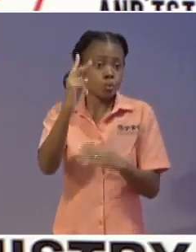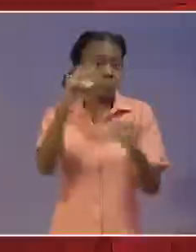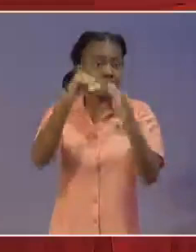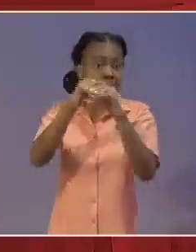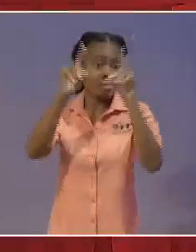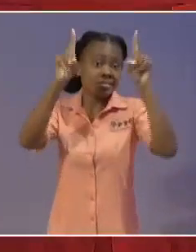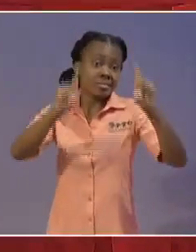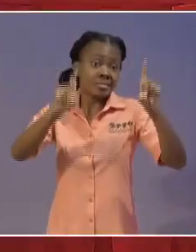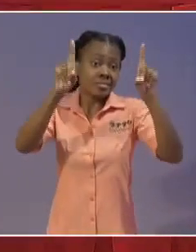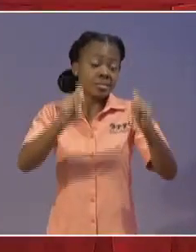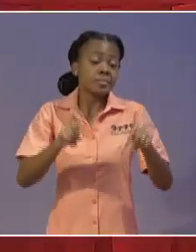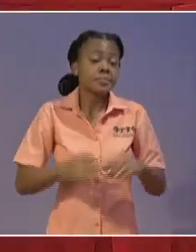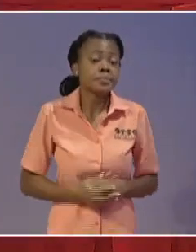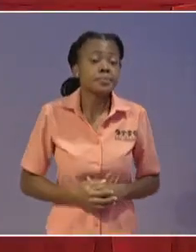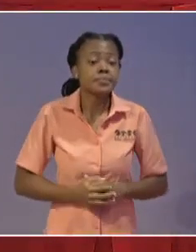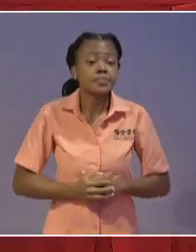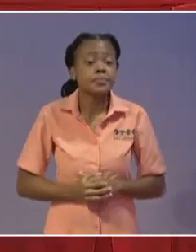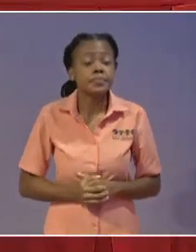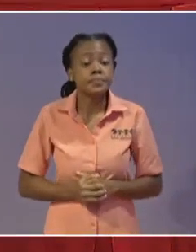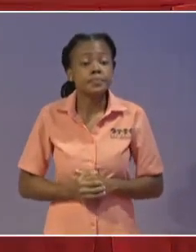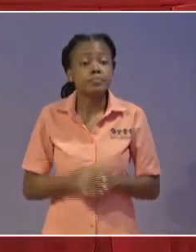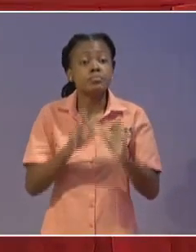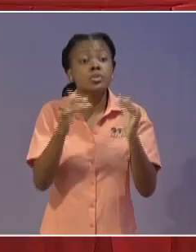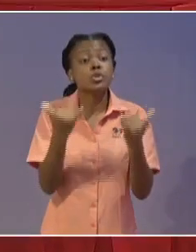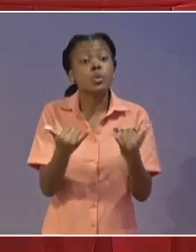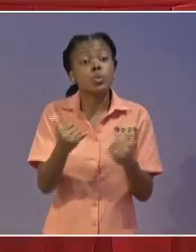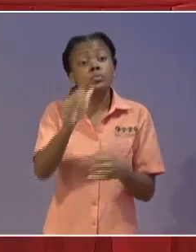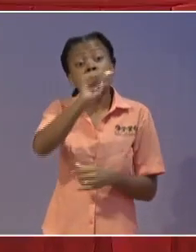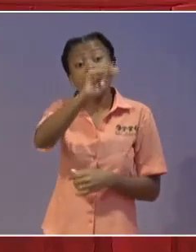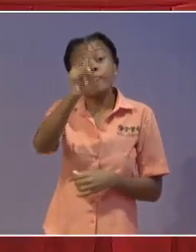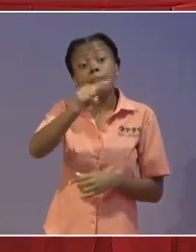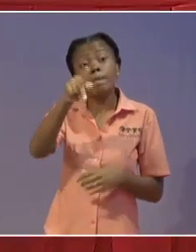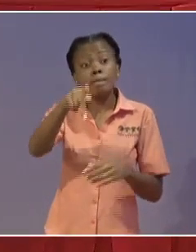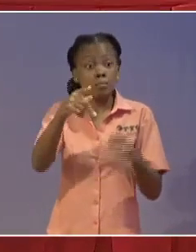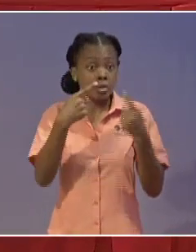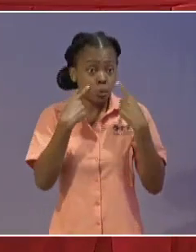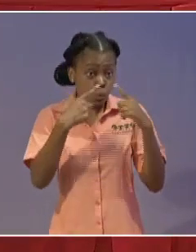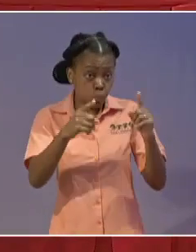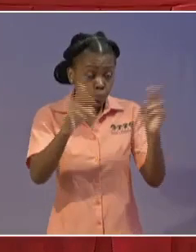CMO. EZP News, we're ready for your follow-up question.